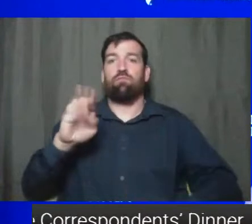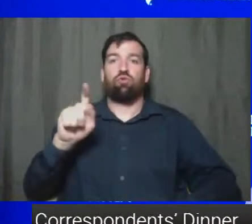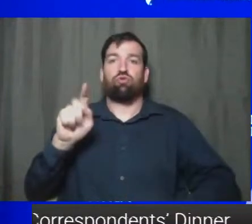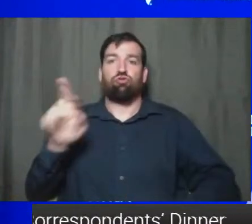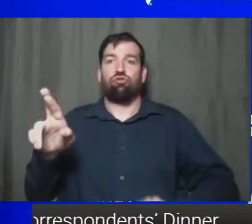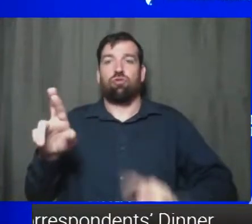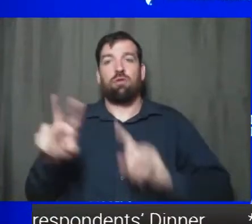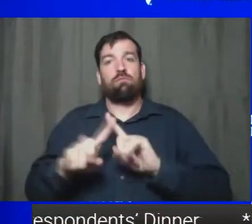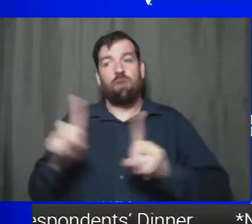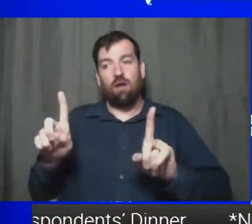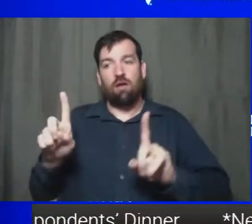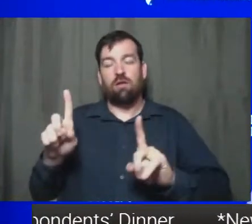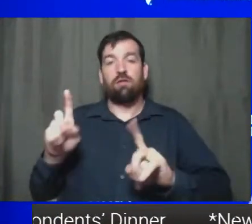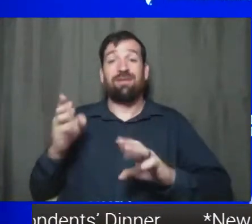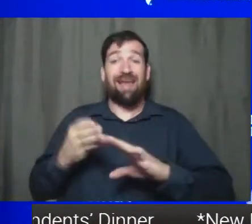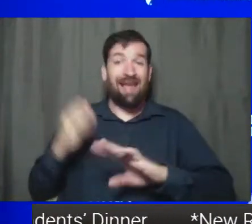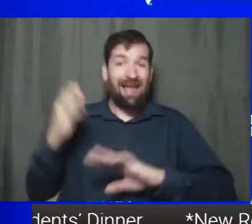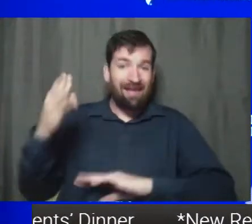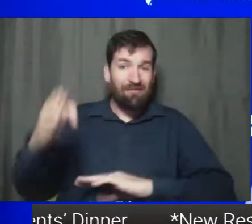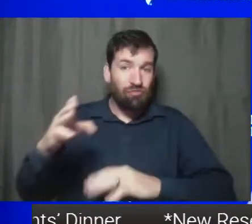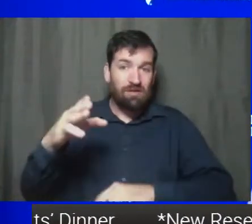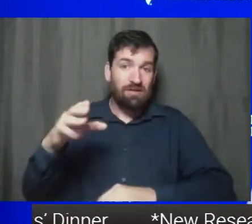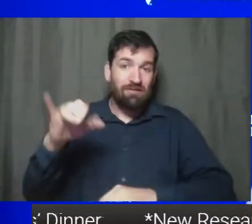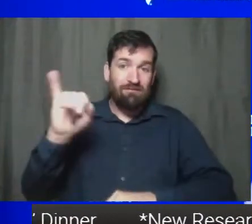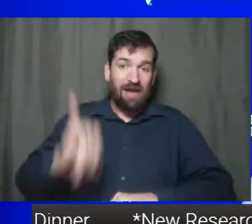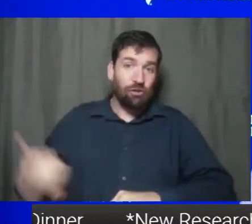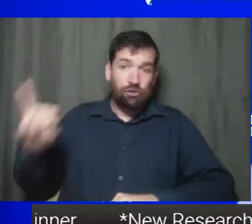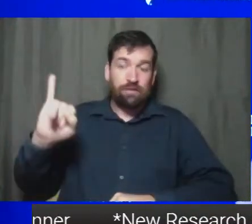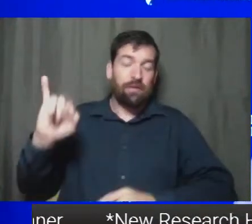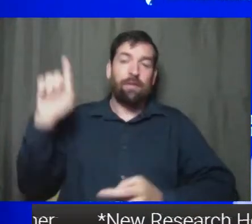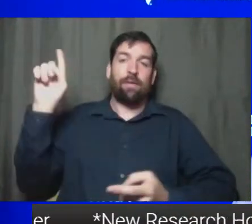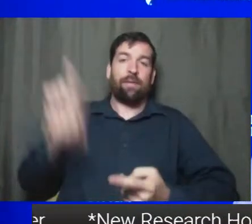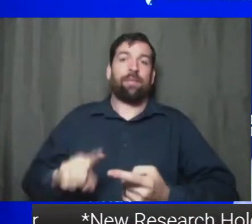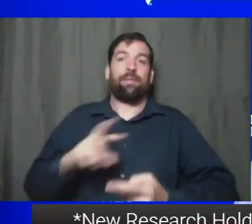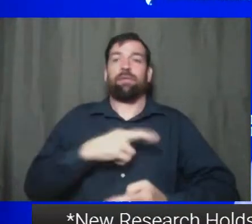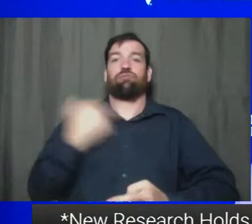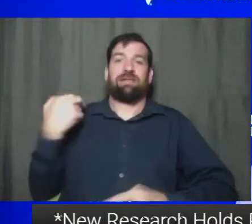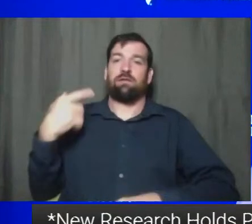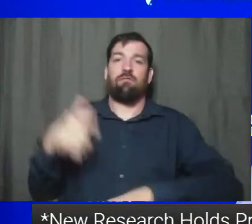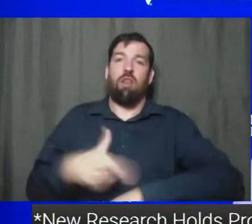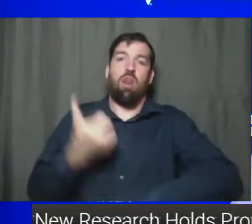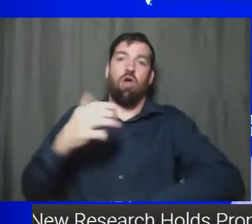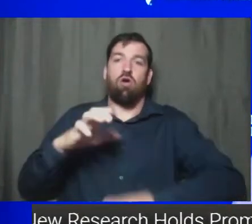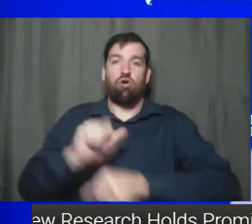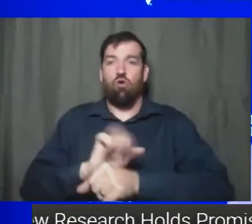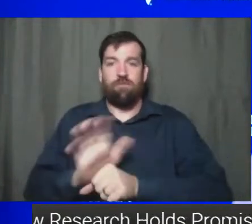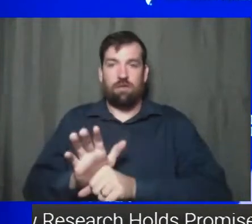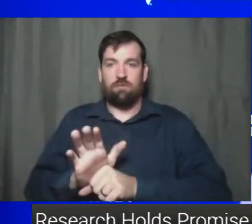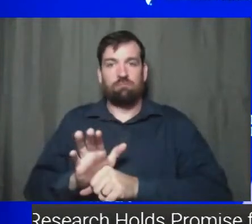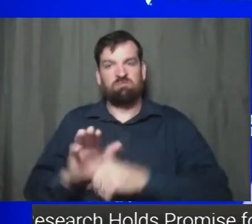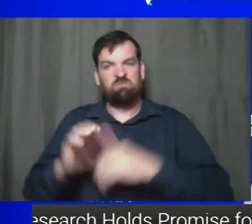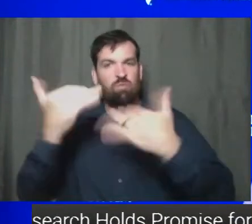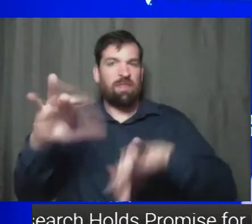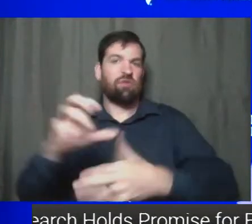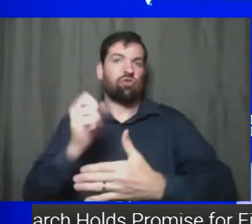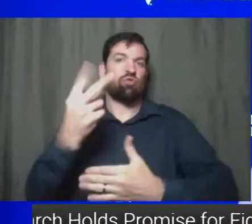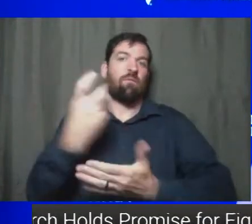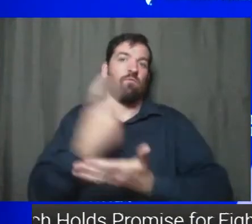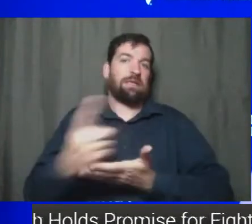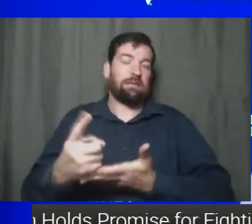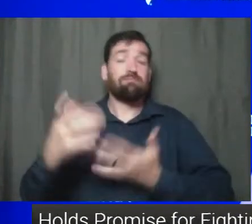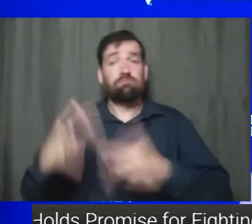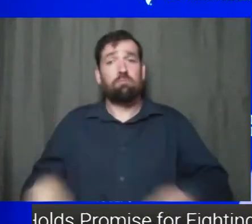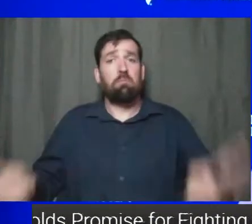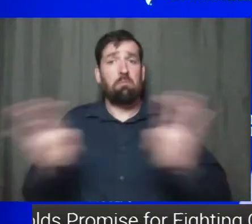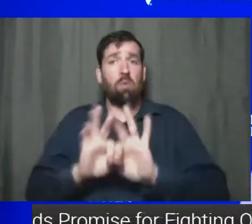dose after infection, you do have a reduced risk of long COVID as well within 12 weeks. So I think that's important to note.